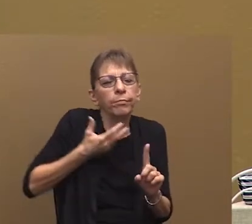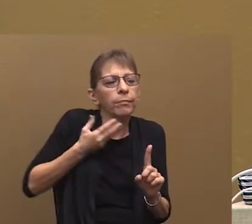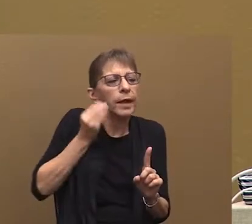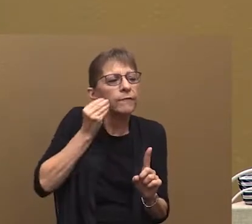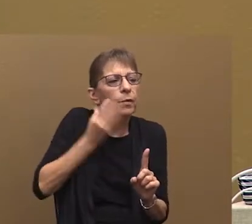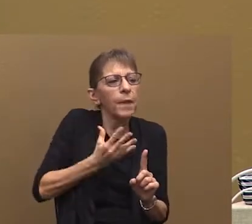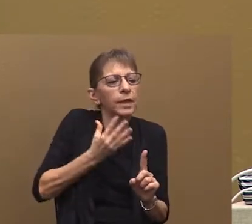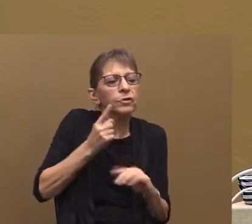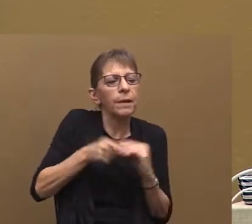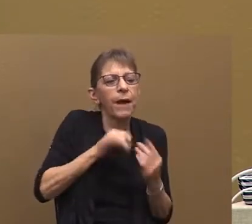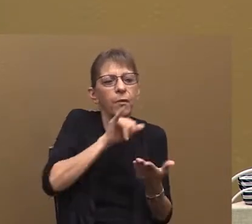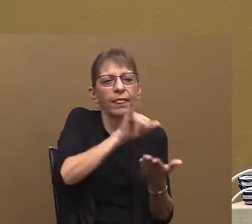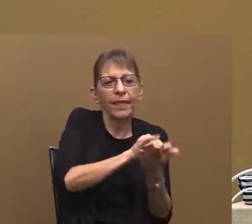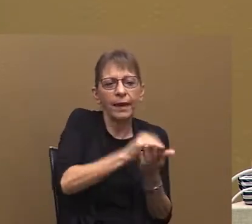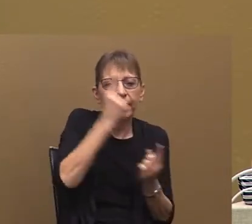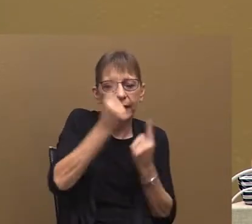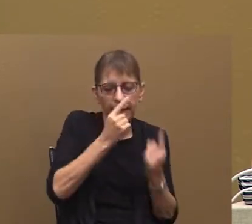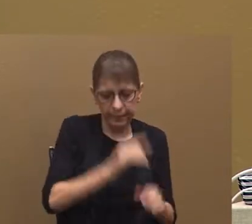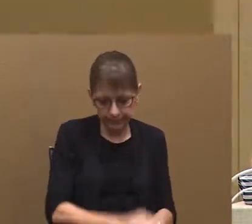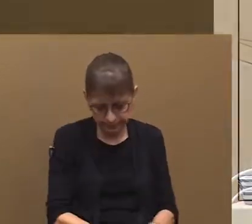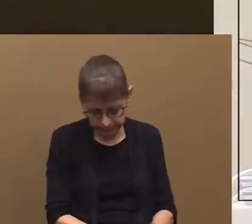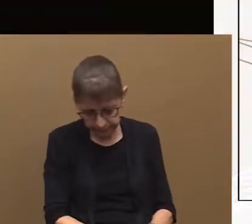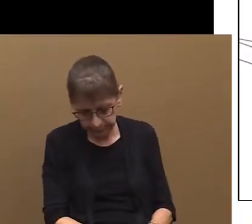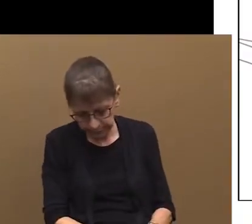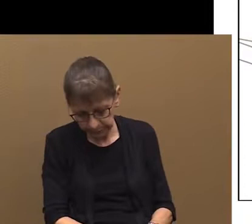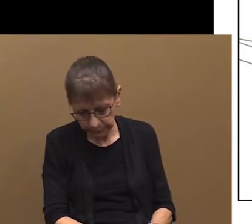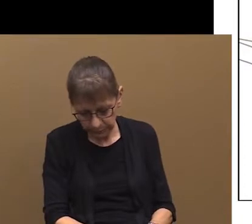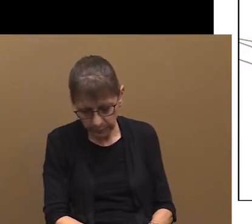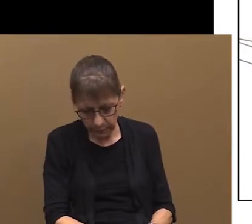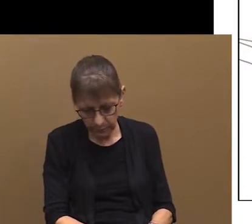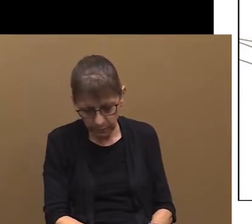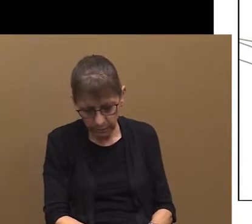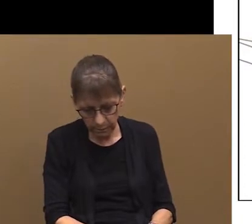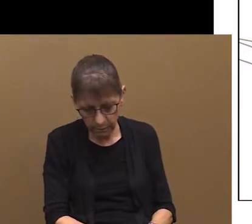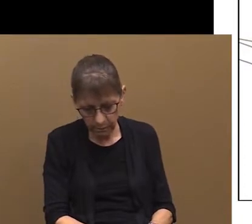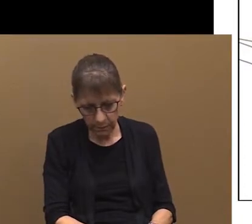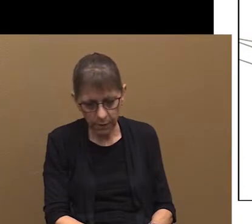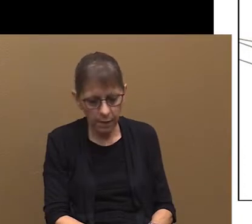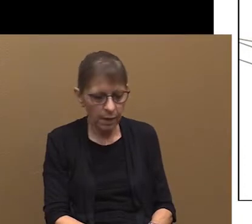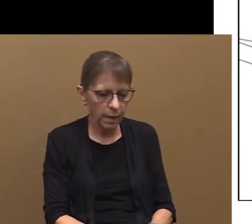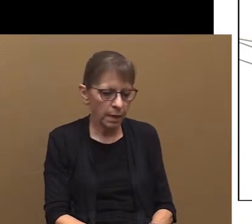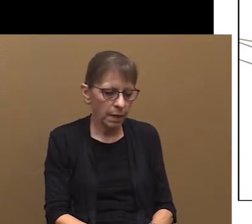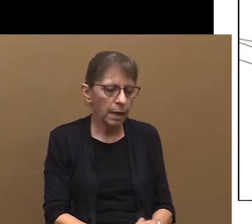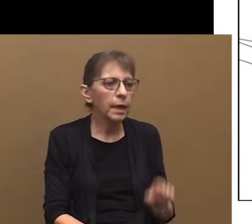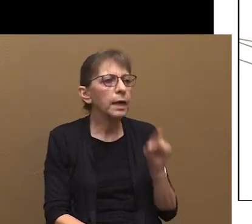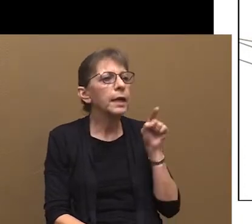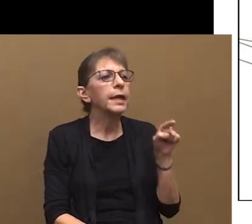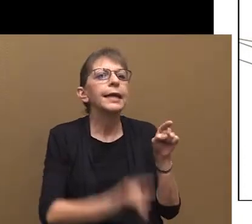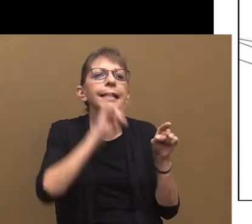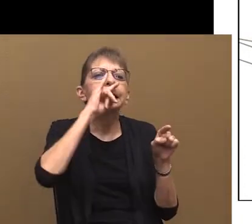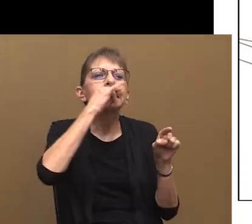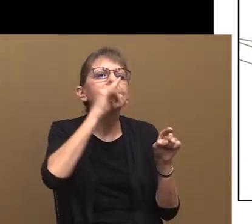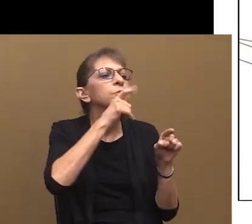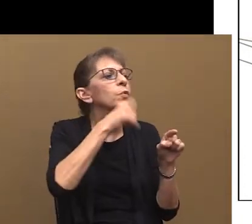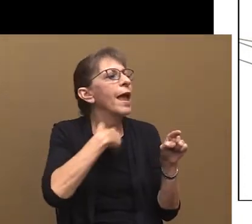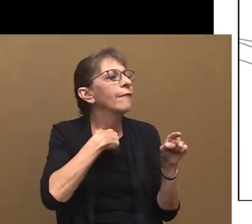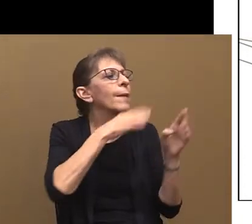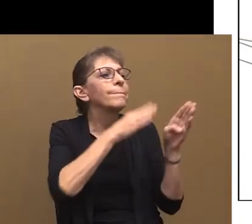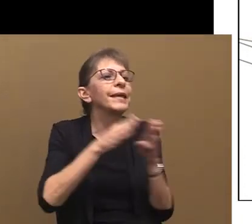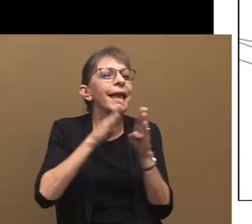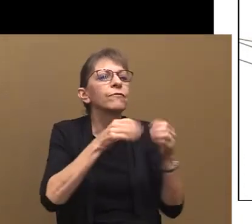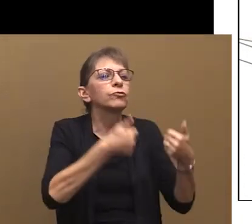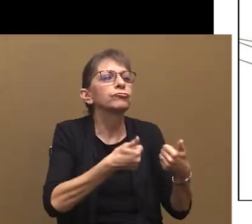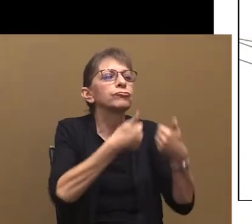more information about that. So kids who have some behavior